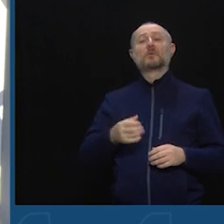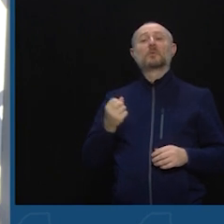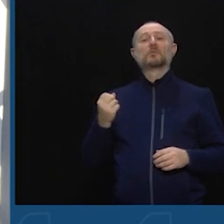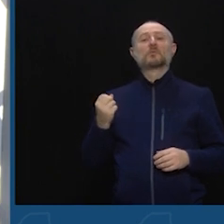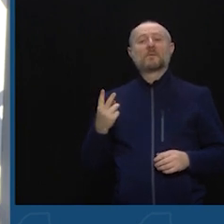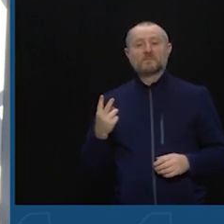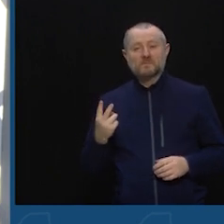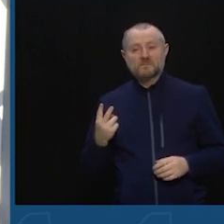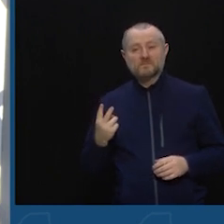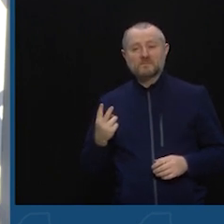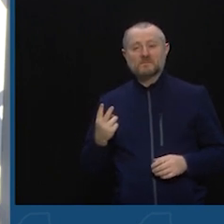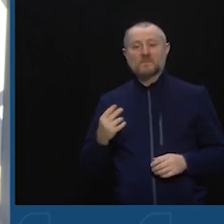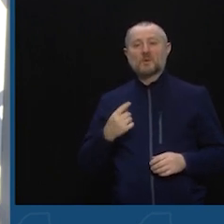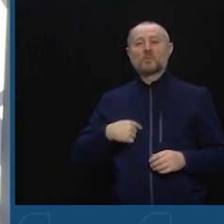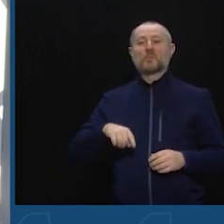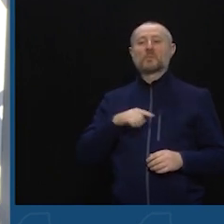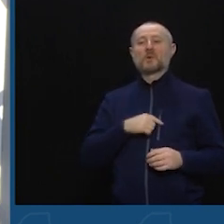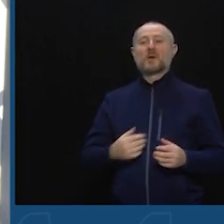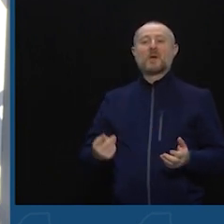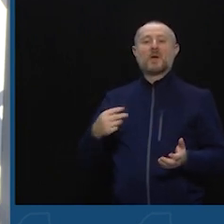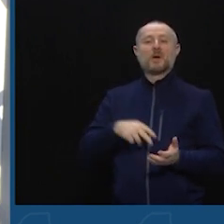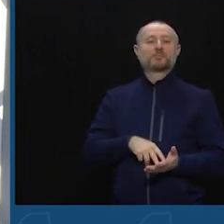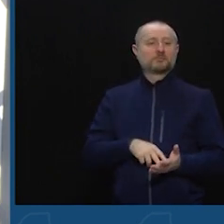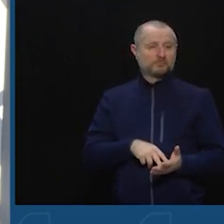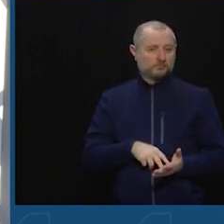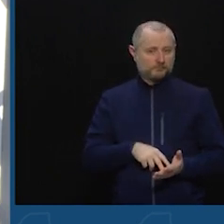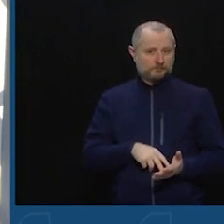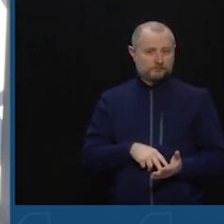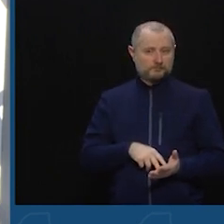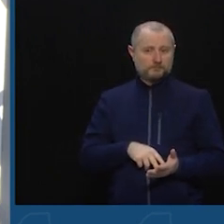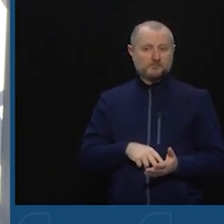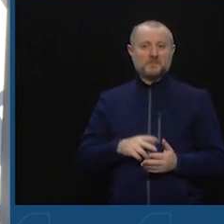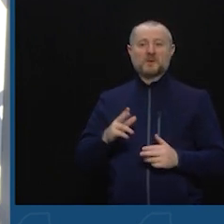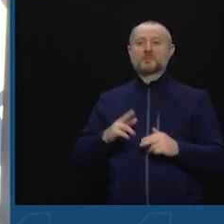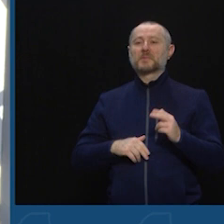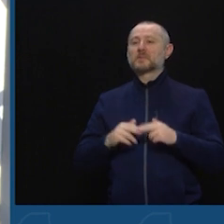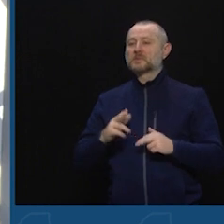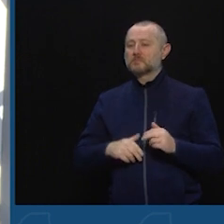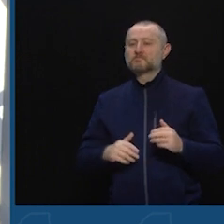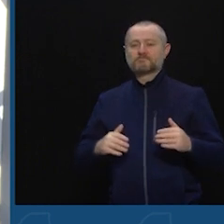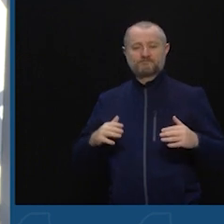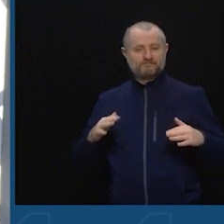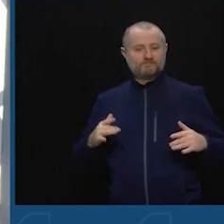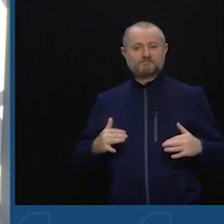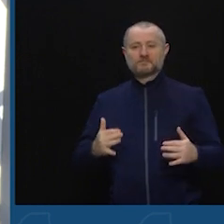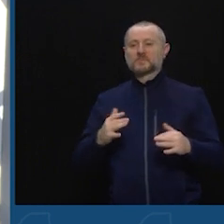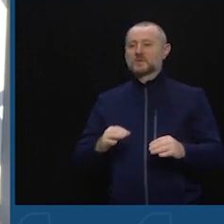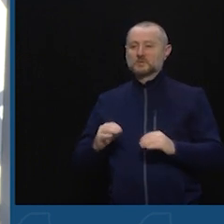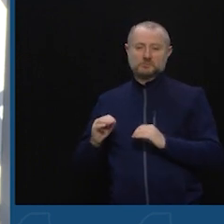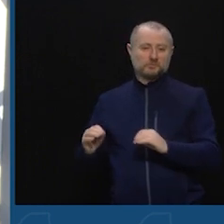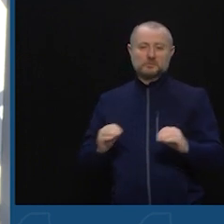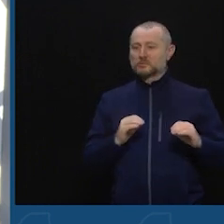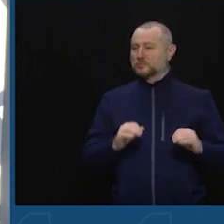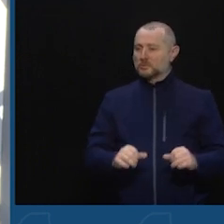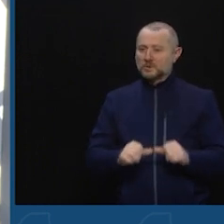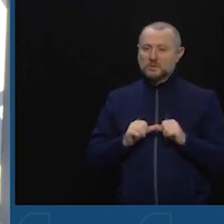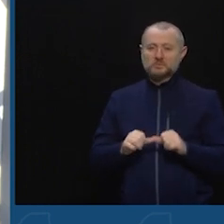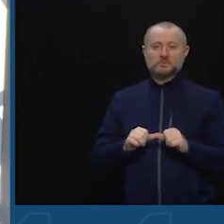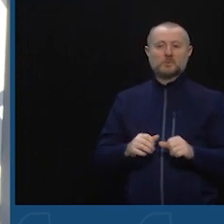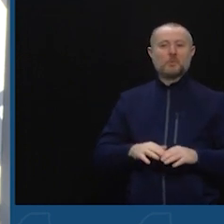got up, we built, we taught, we opened our shops and sold our